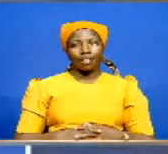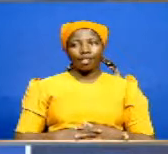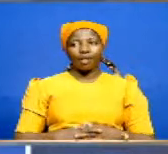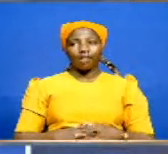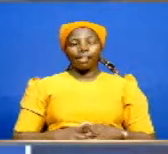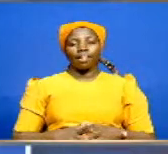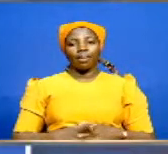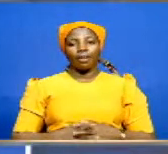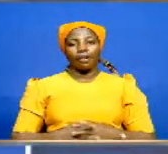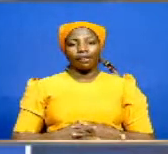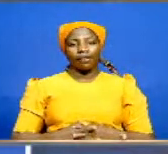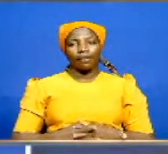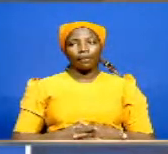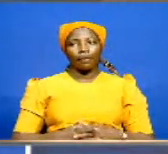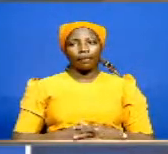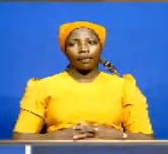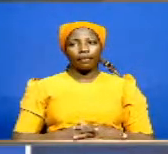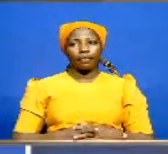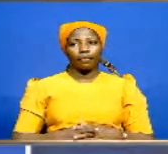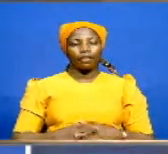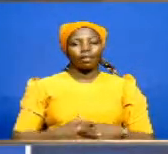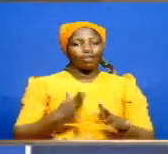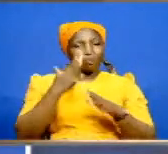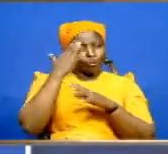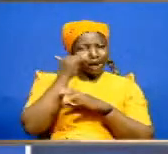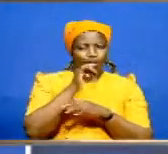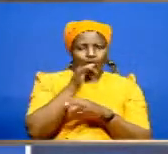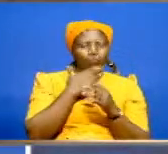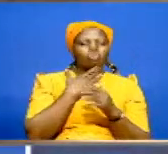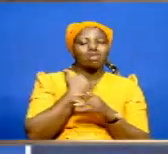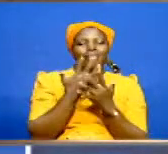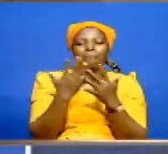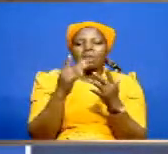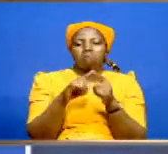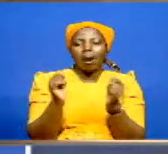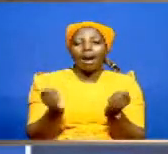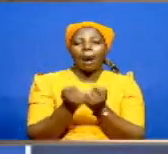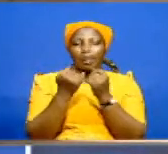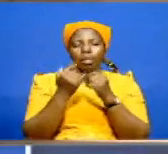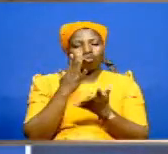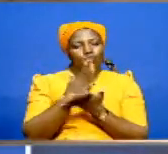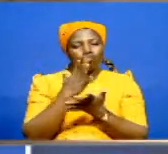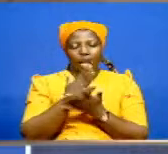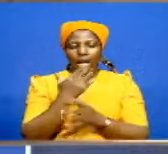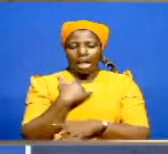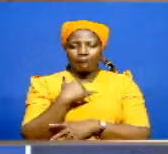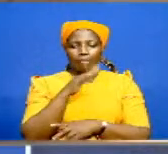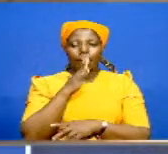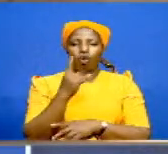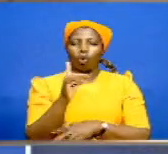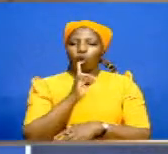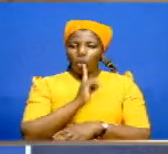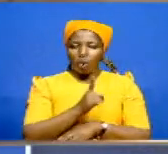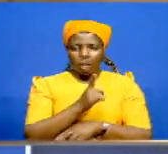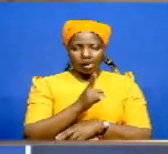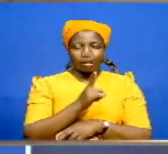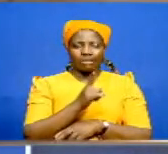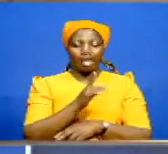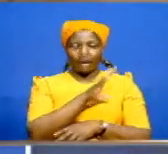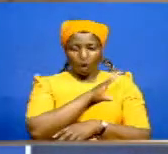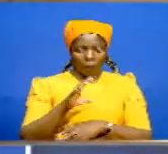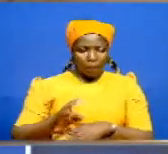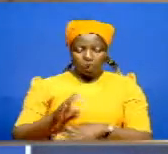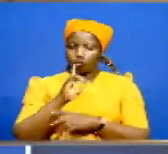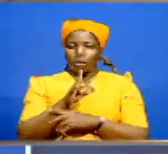want something to be done? And as far as I was concerned, having been instructed by the commission to do that which